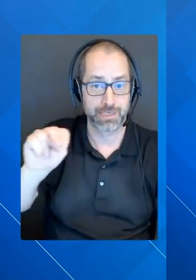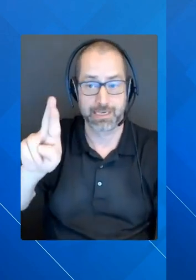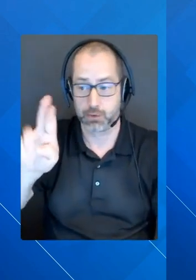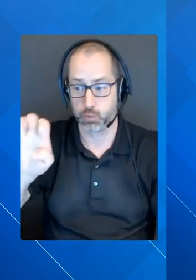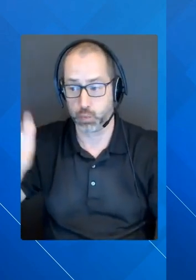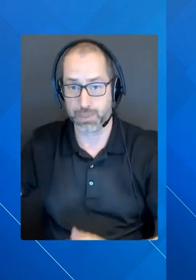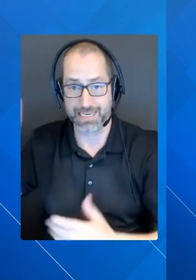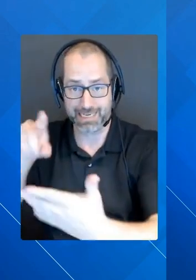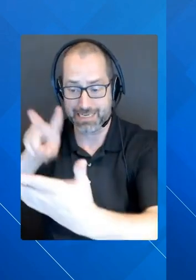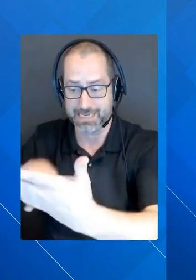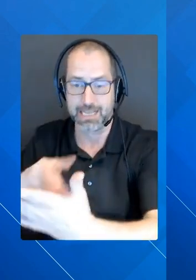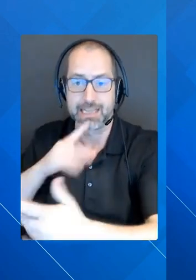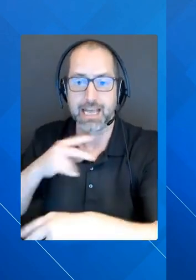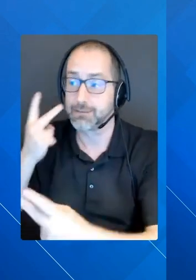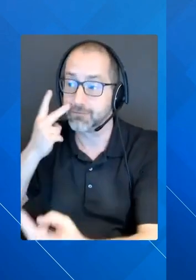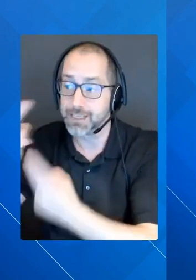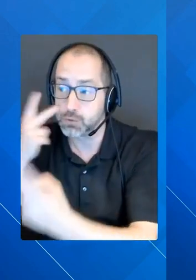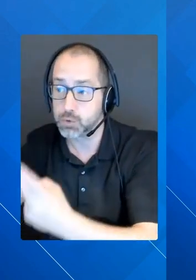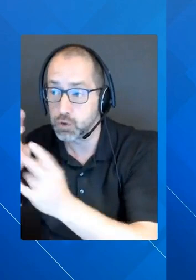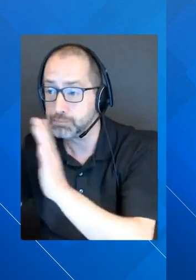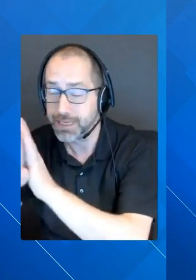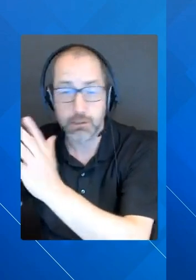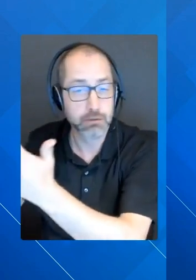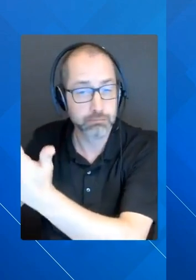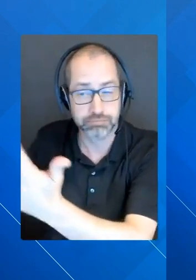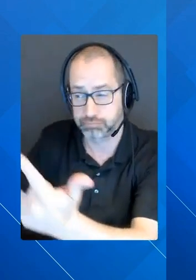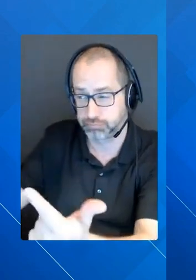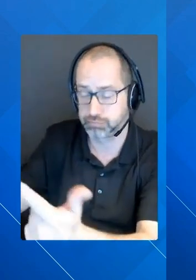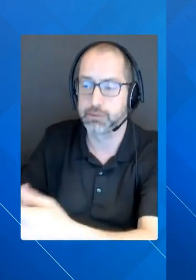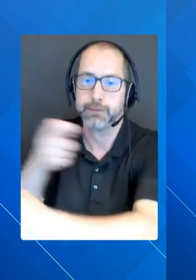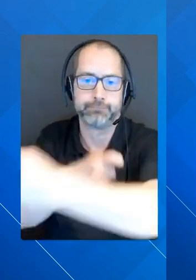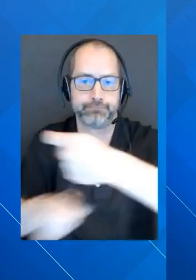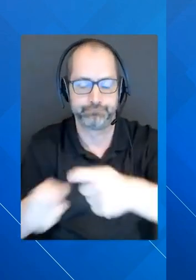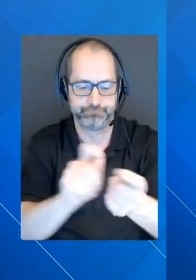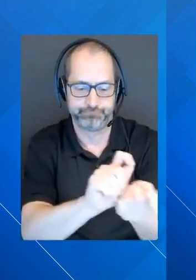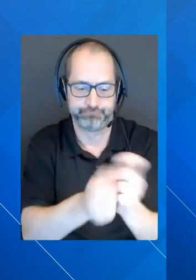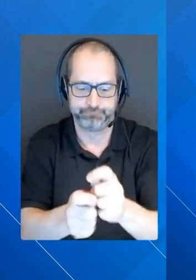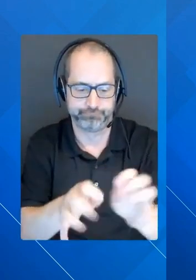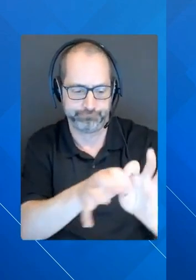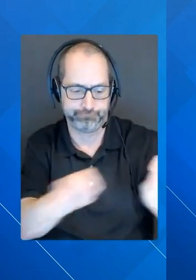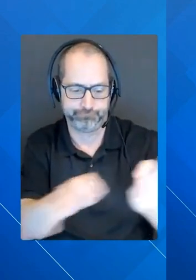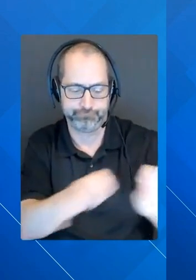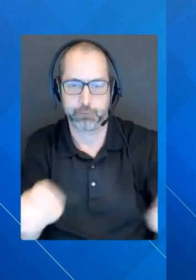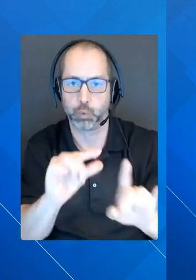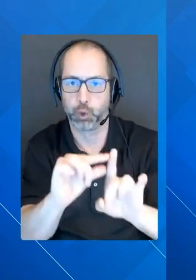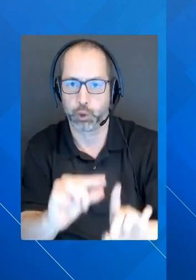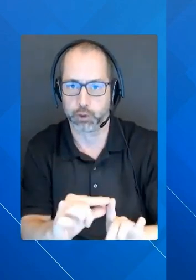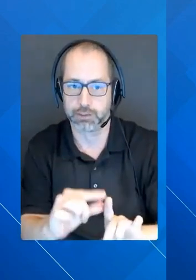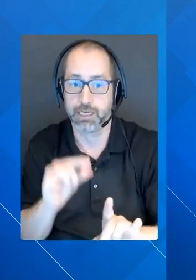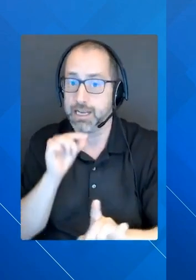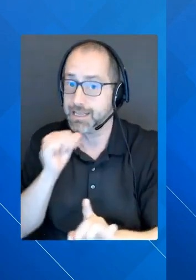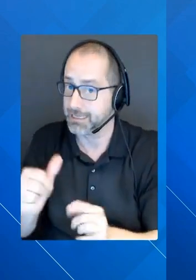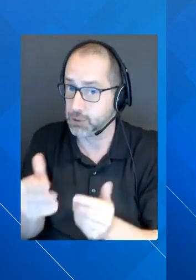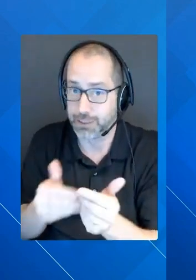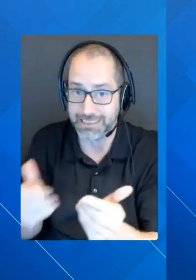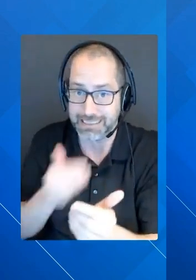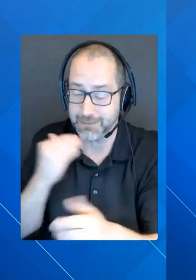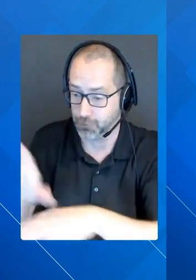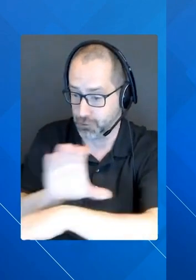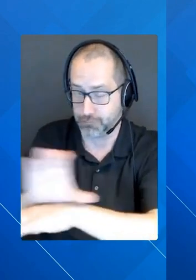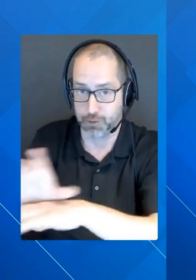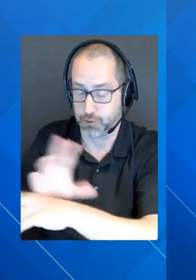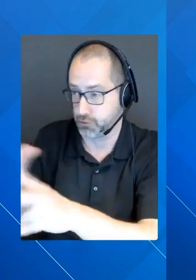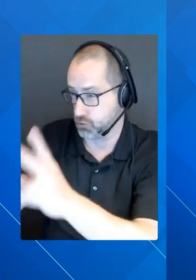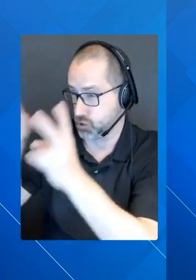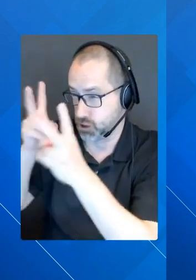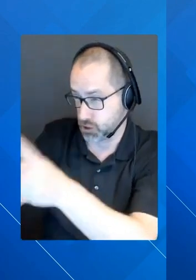user interface into words that can be understood with no visuals. That's a really hard job because our interfaces convey a lot